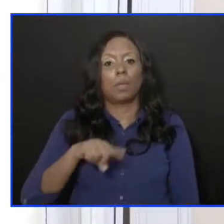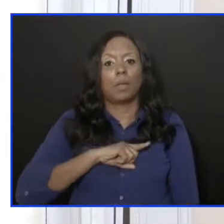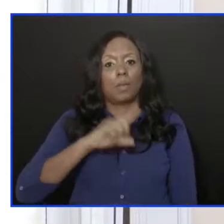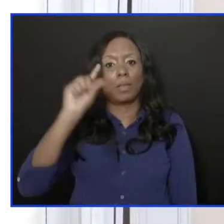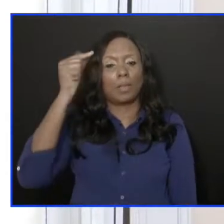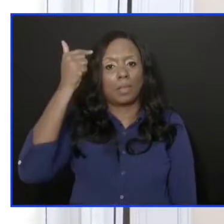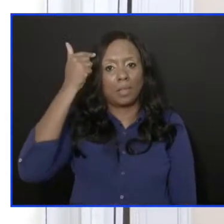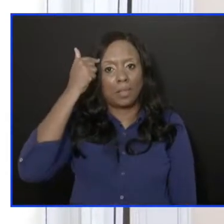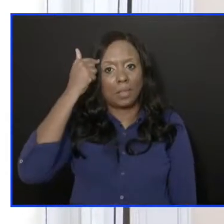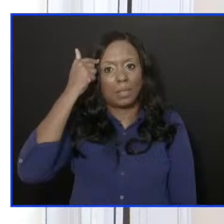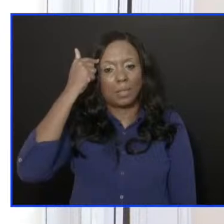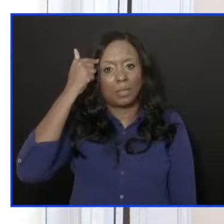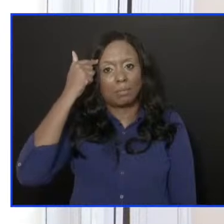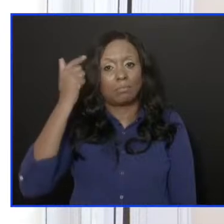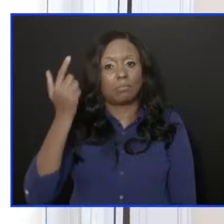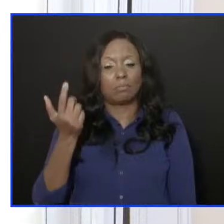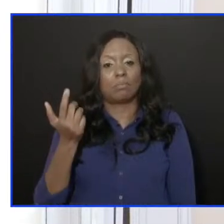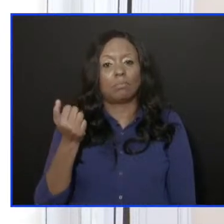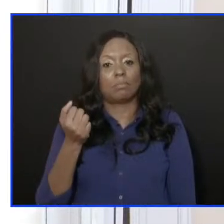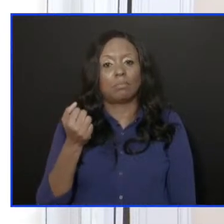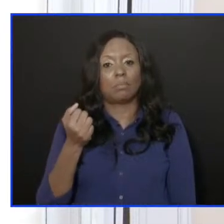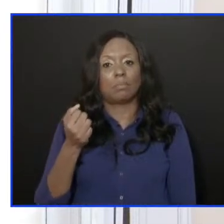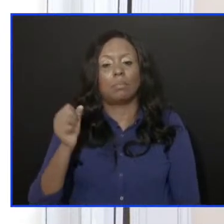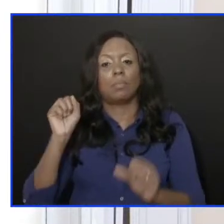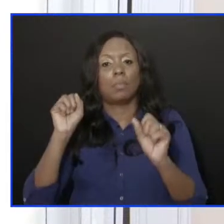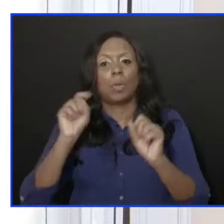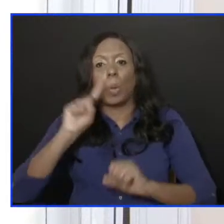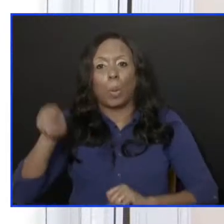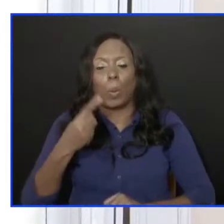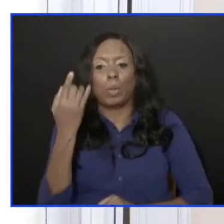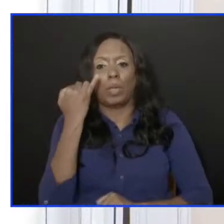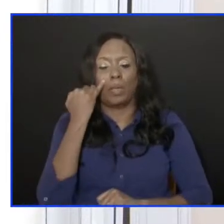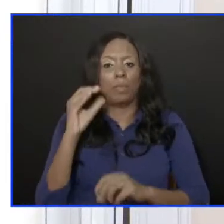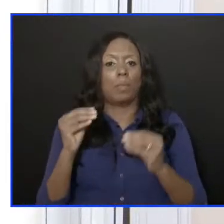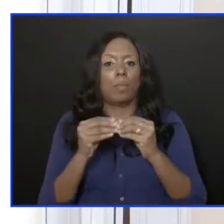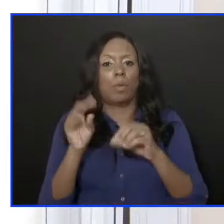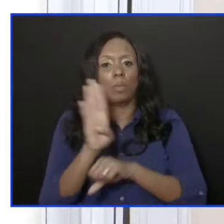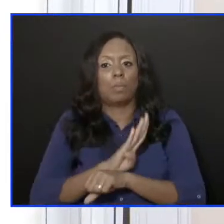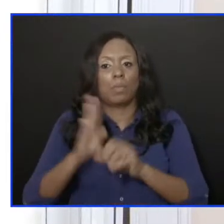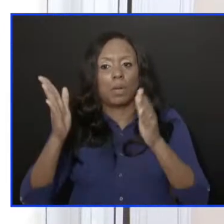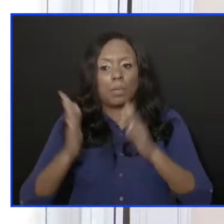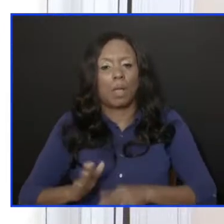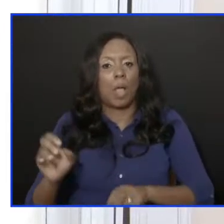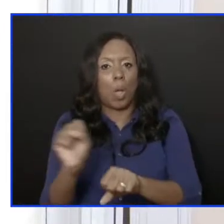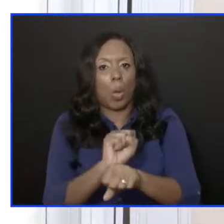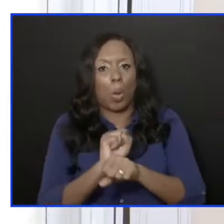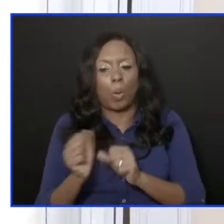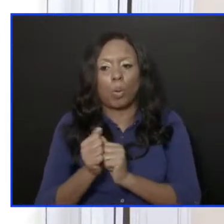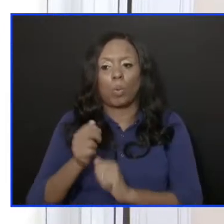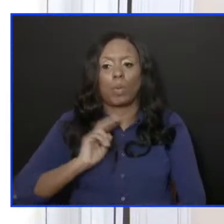know we can only keep there with the cooperation of as many Barbadians as possible,